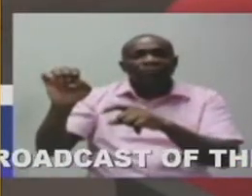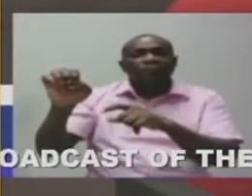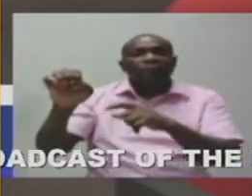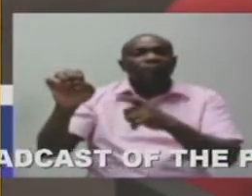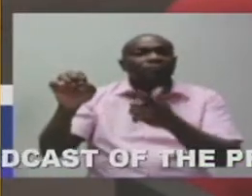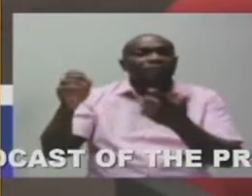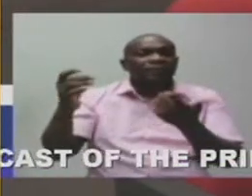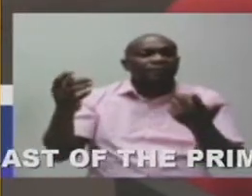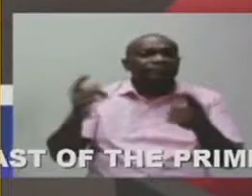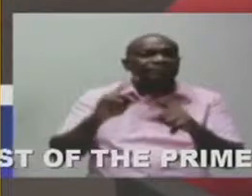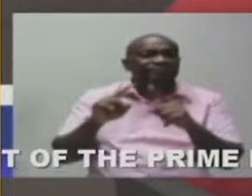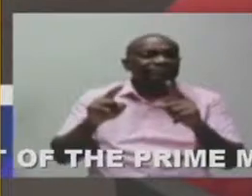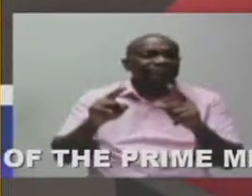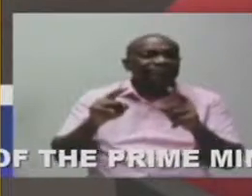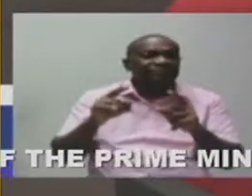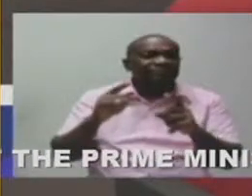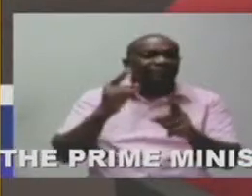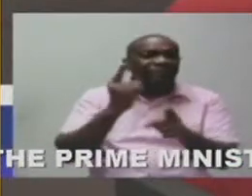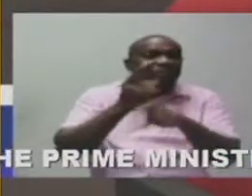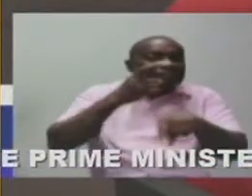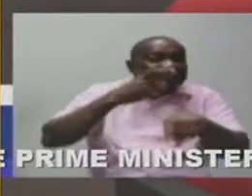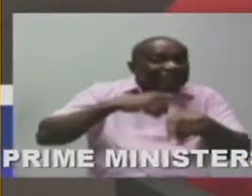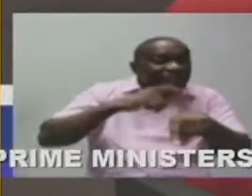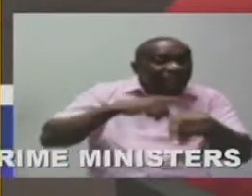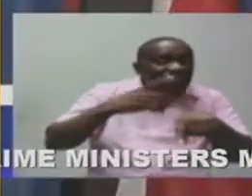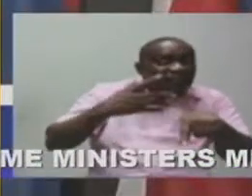on the cusp of a new surge?